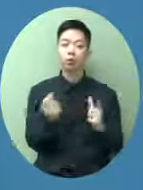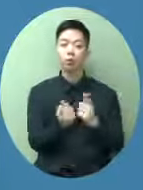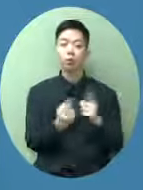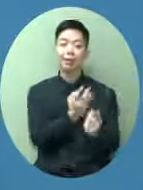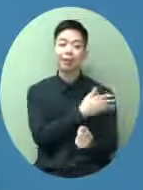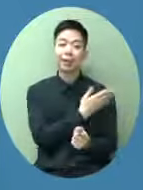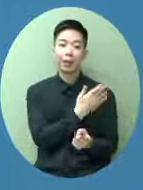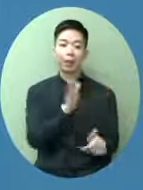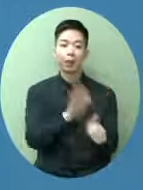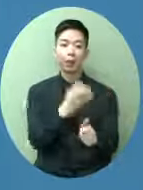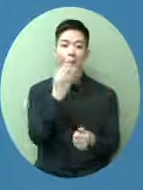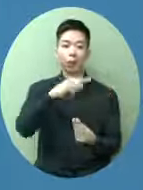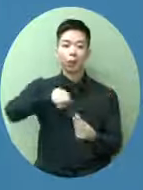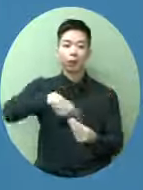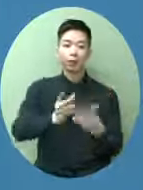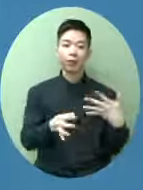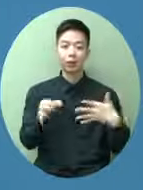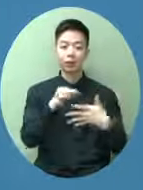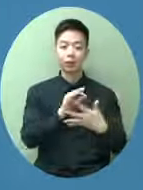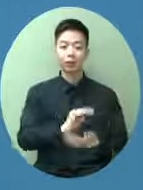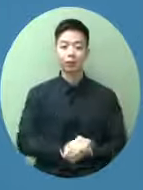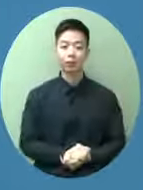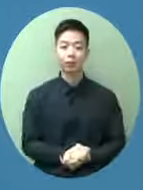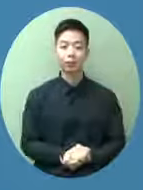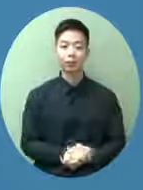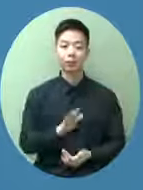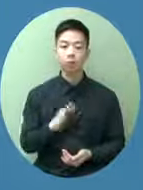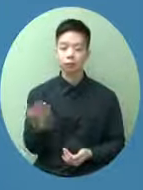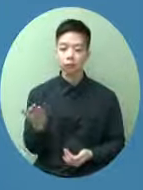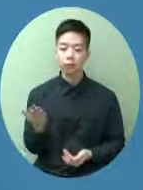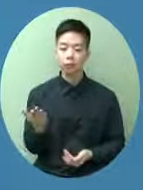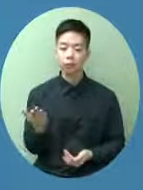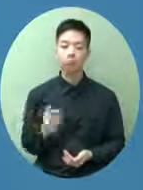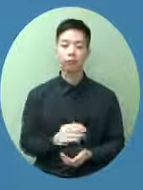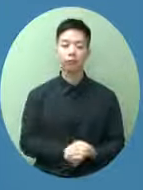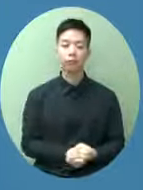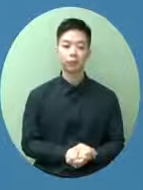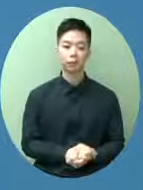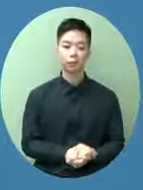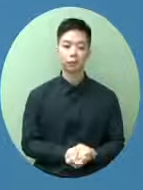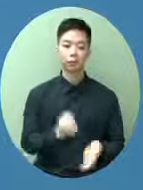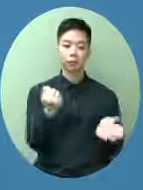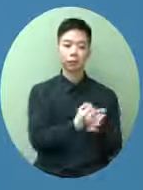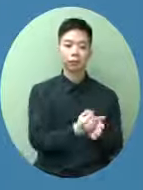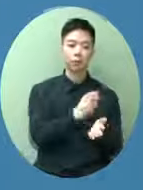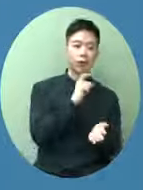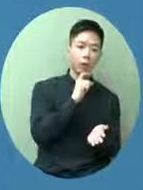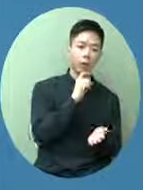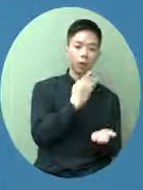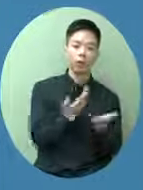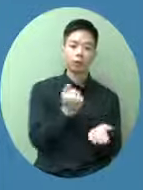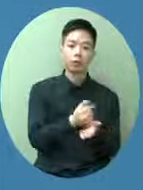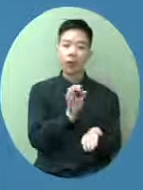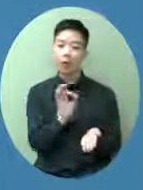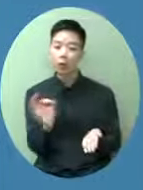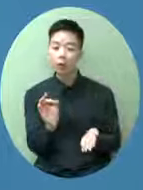where there are associationswhether they are registered or not registeredthat exist in order to undermine Hong Kong